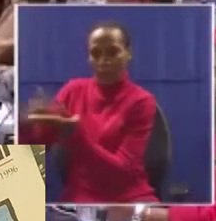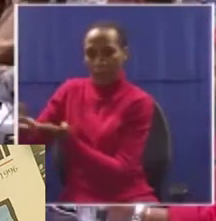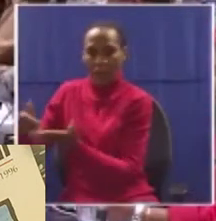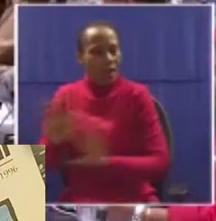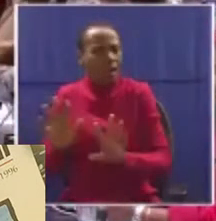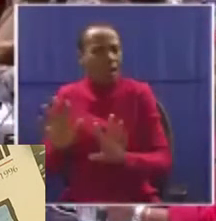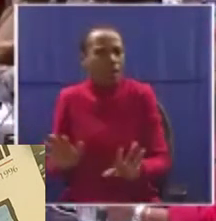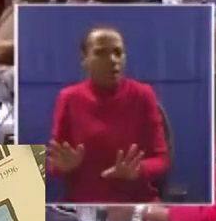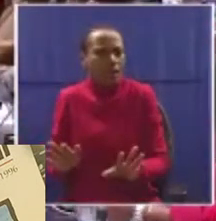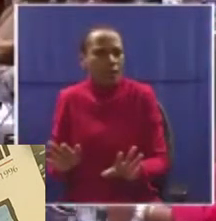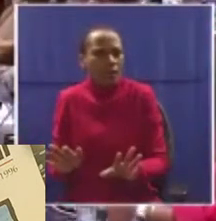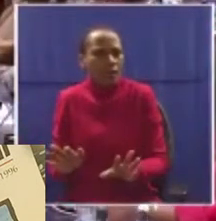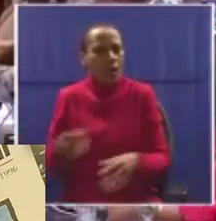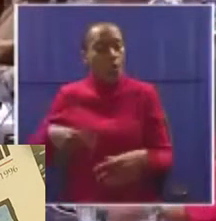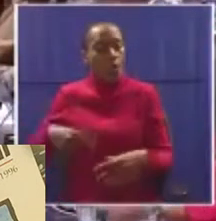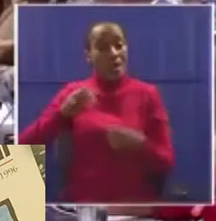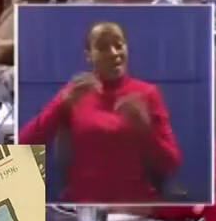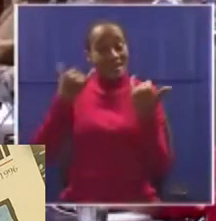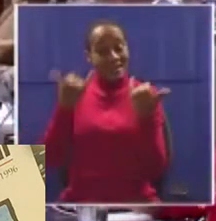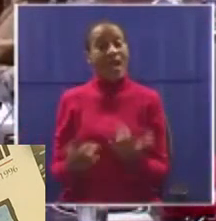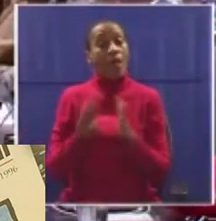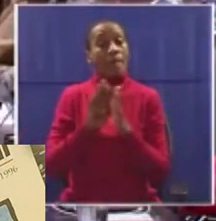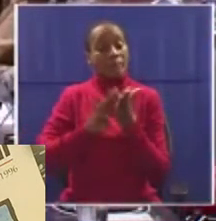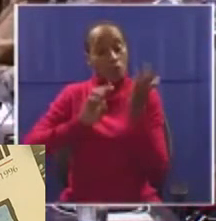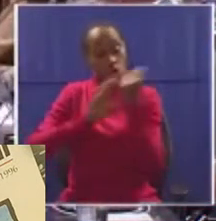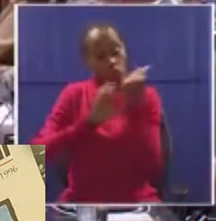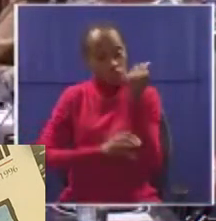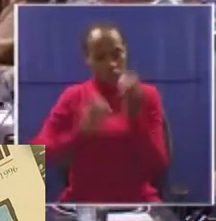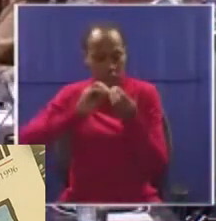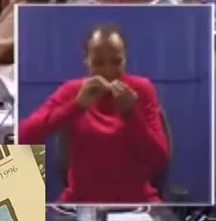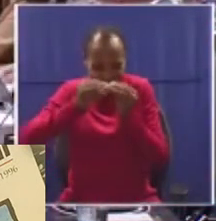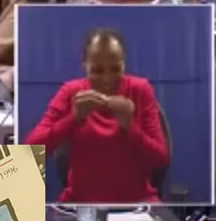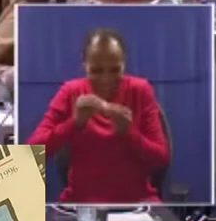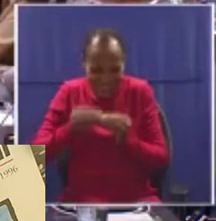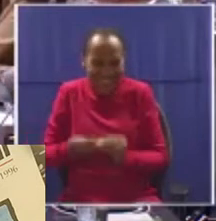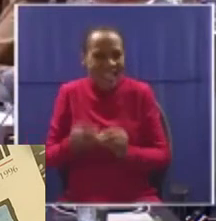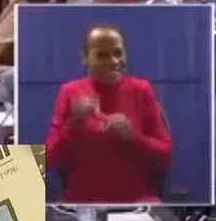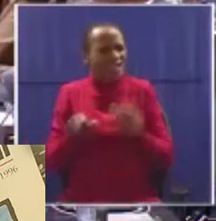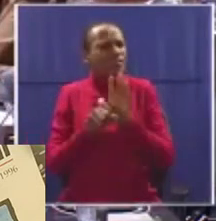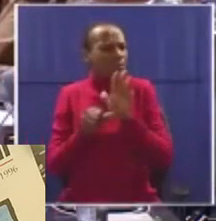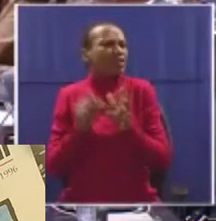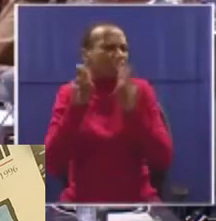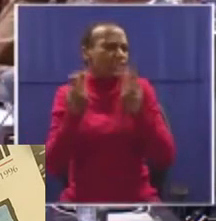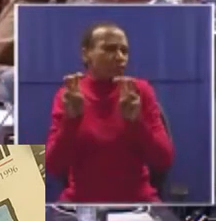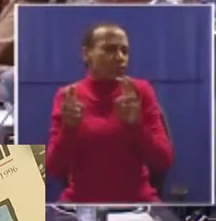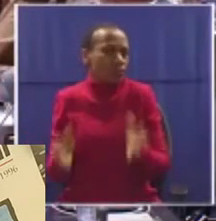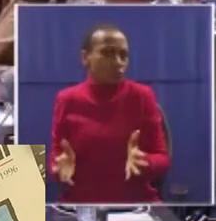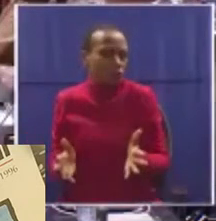and we are dealing with an amendment to the Constitution it's a very important matter